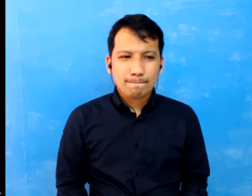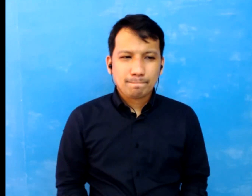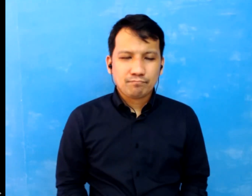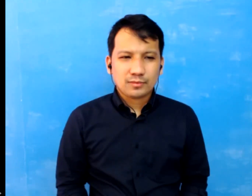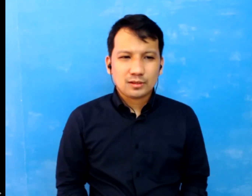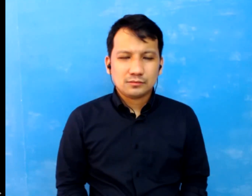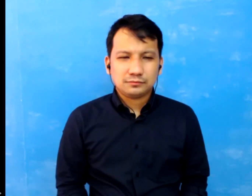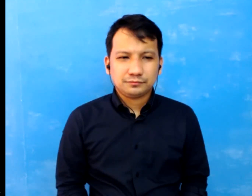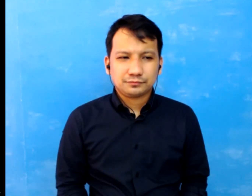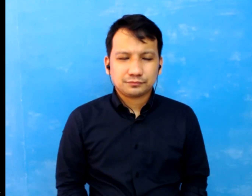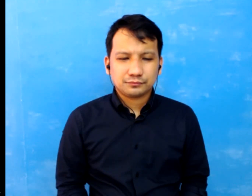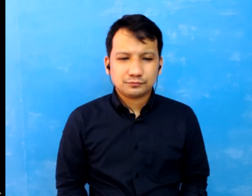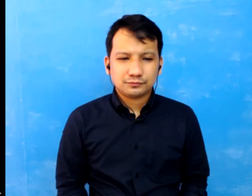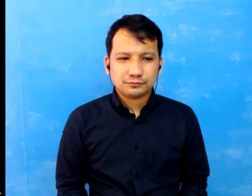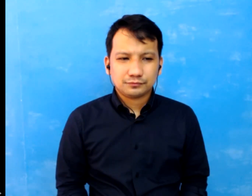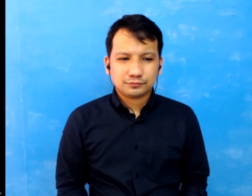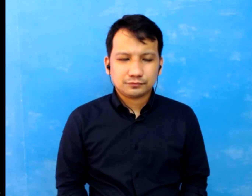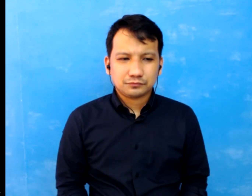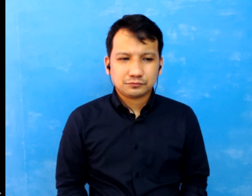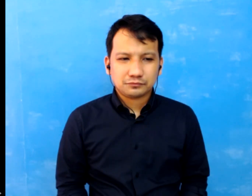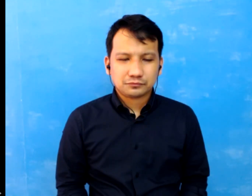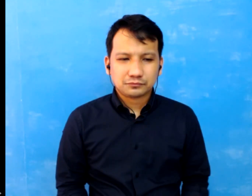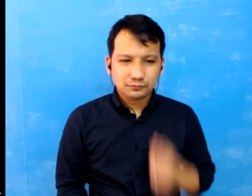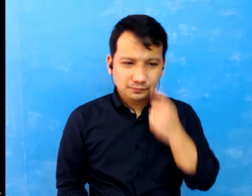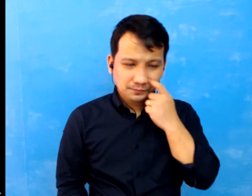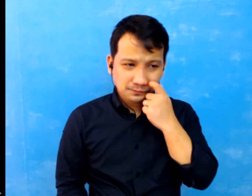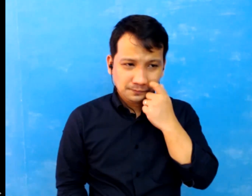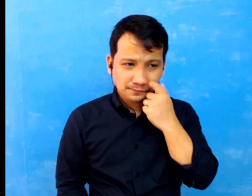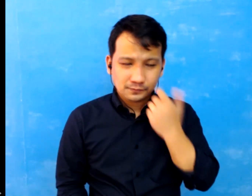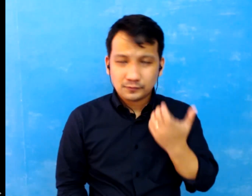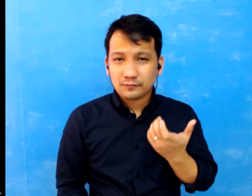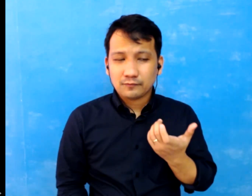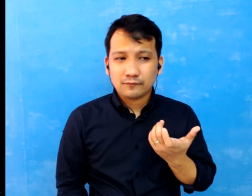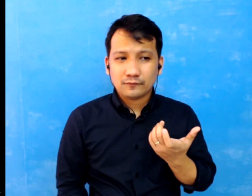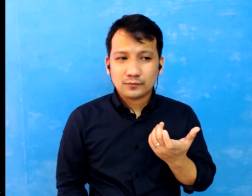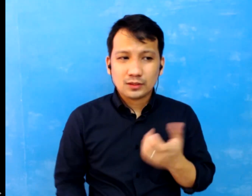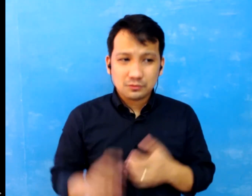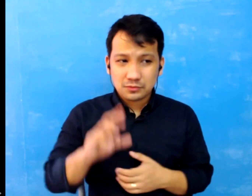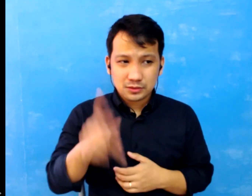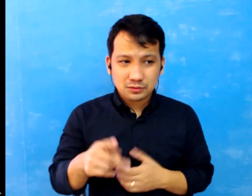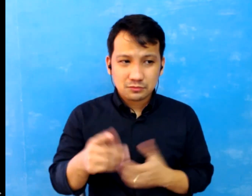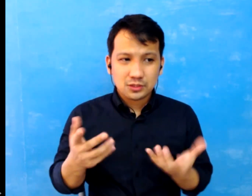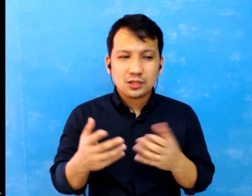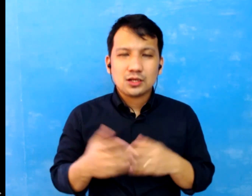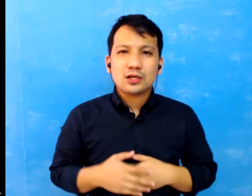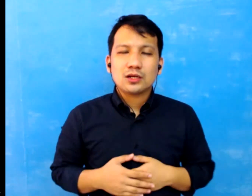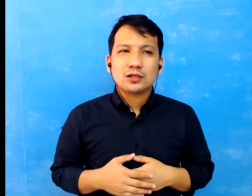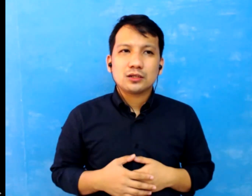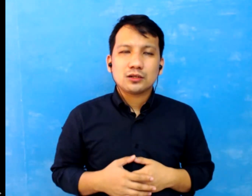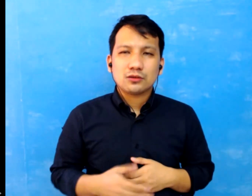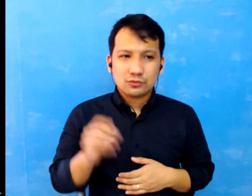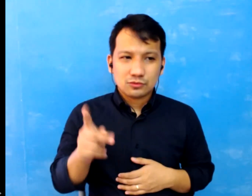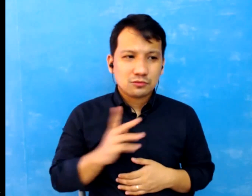Sanali kang ano. I see. I-leave na nanilugod na yan sa cellphone na lalugod. Sige, sige.